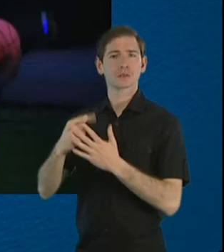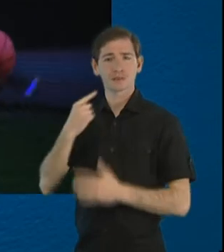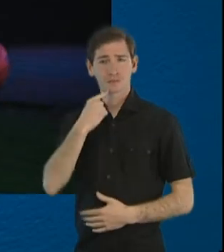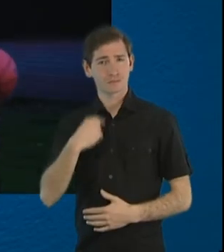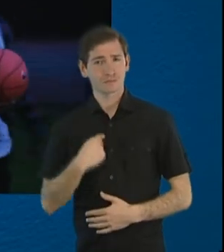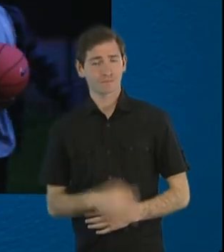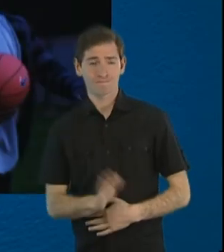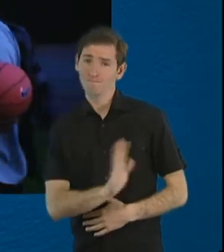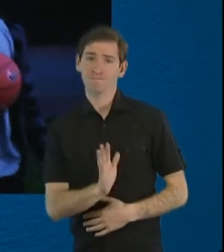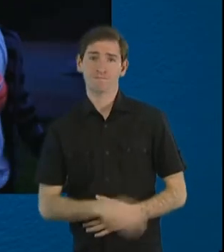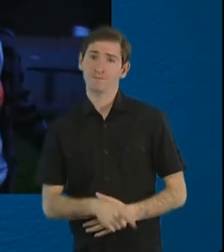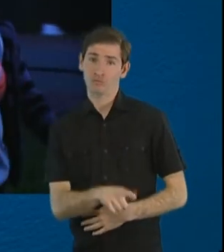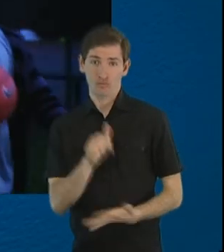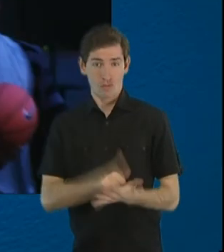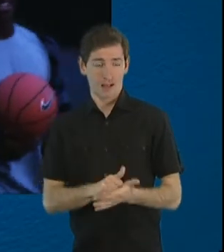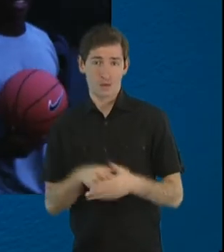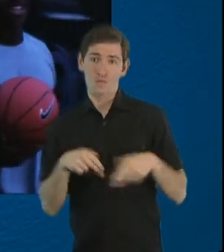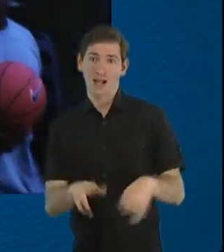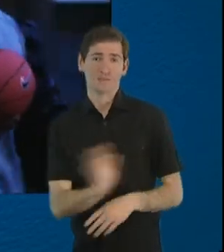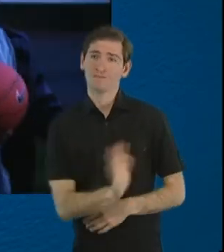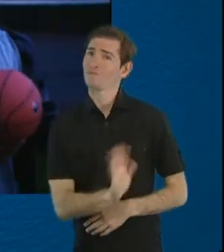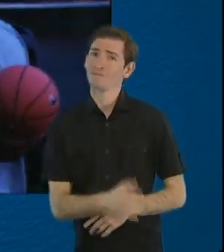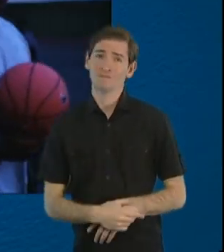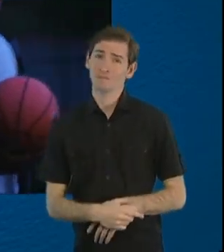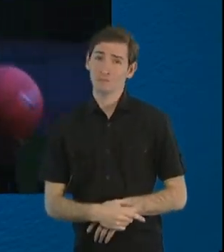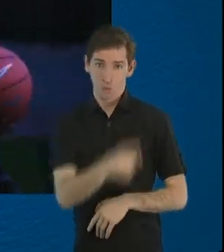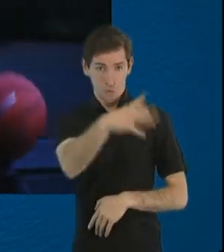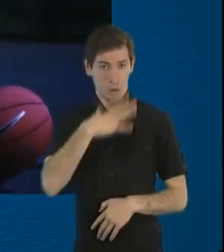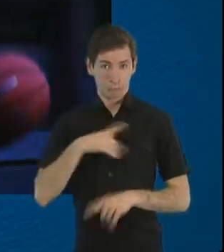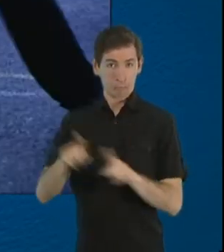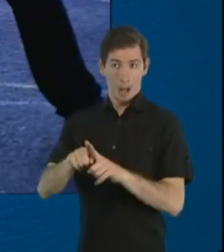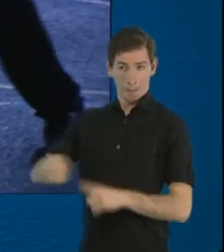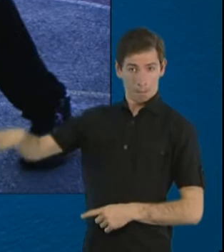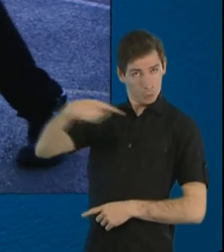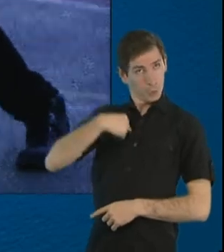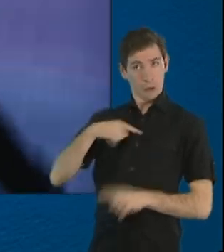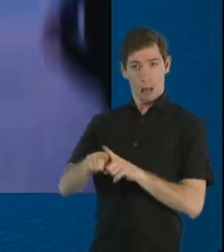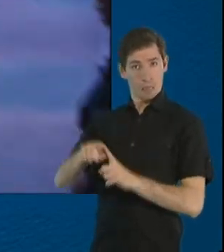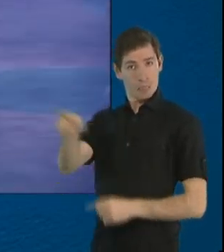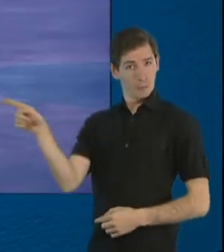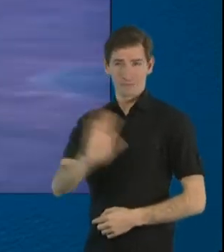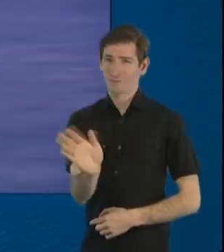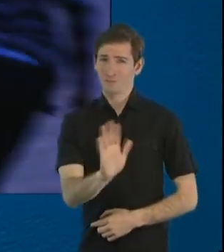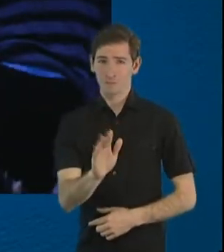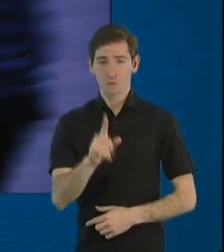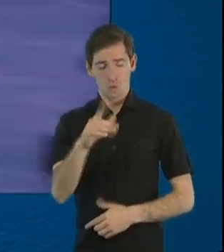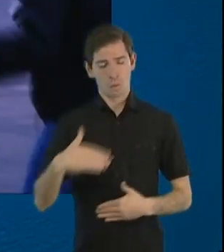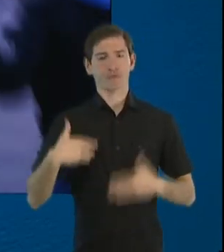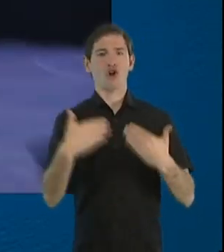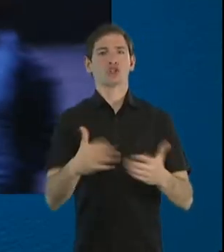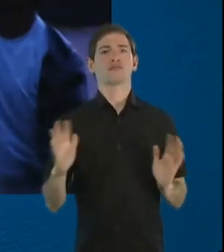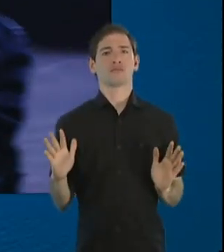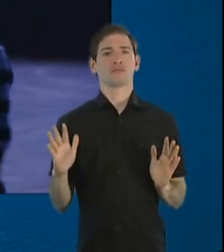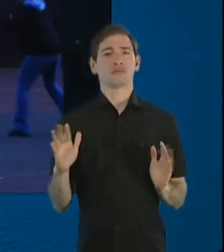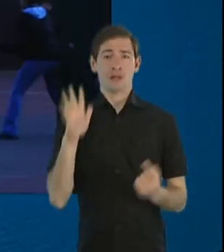And then Victim Support said, no, that's not the way, it's not the right way. You don't want to end up like them. Just try and just move on. Because you're